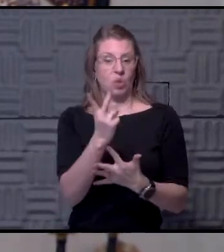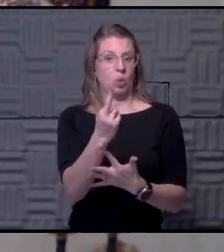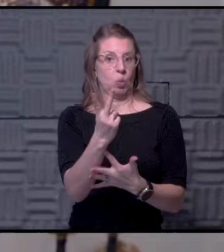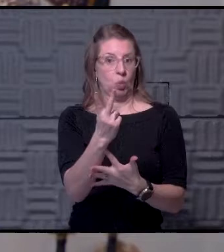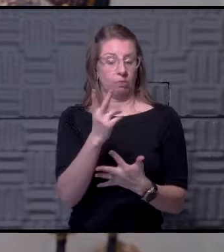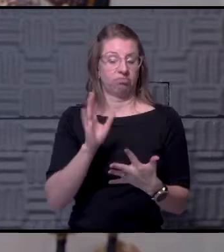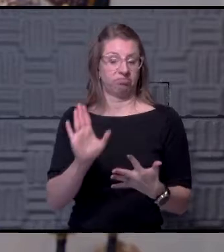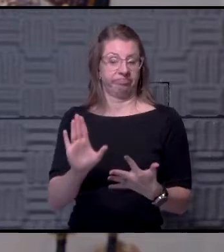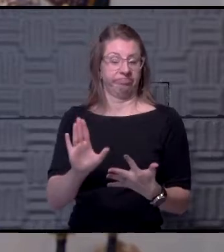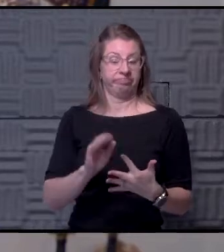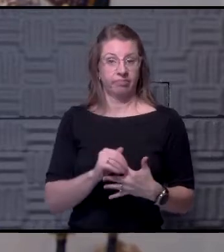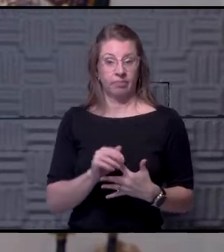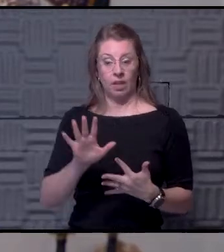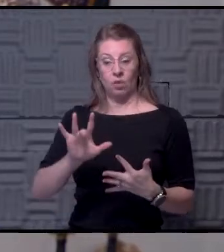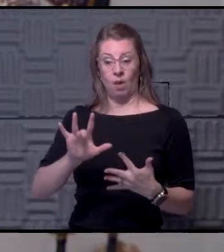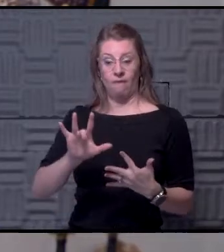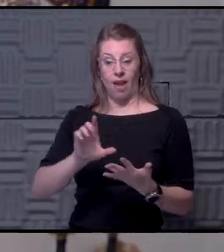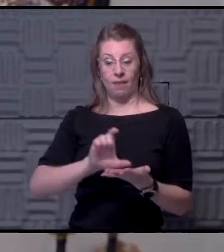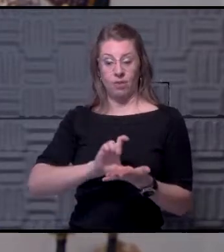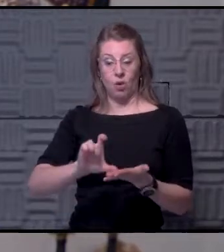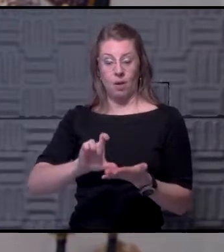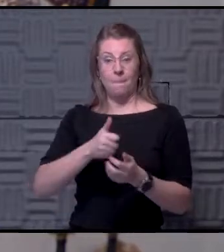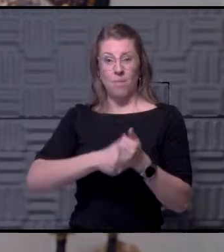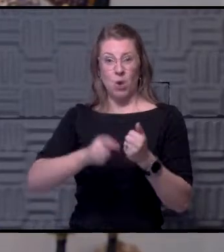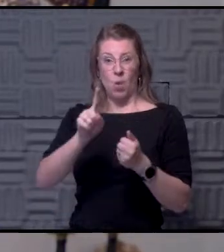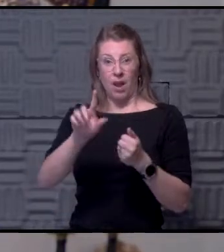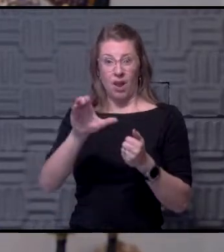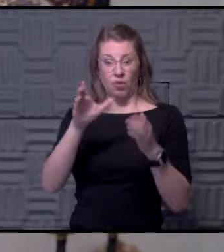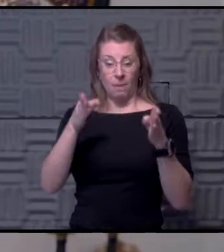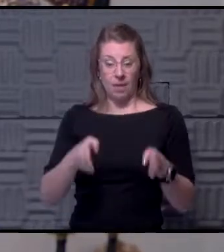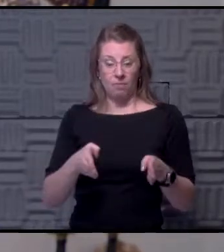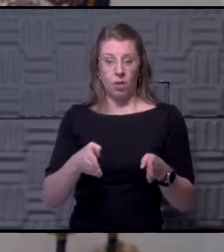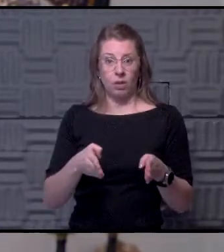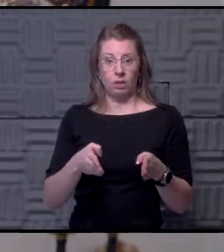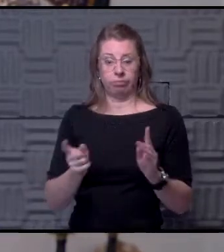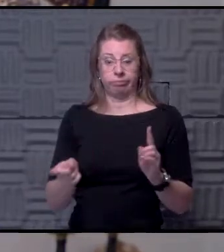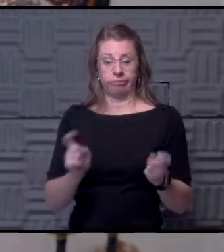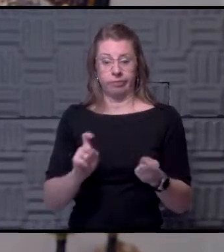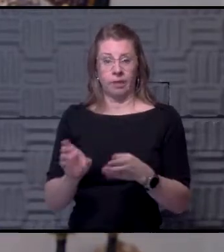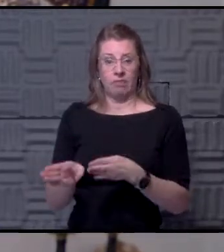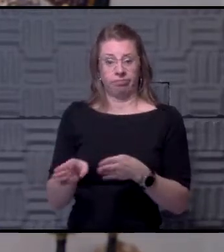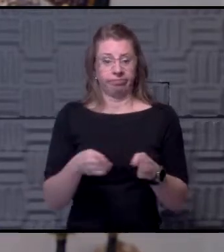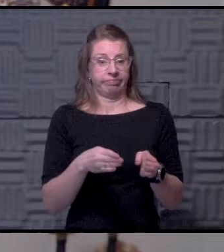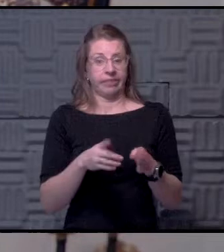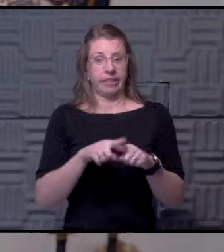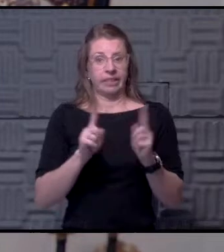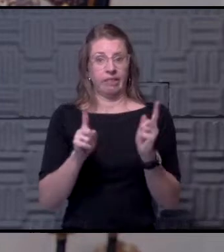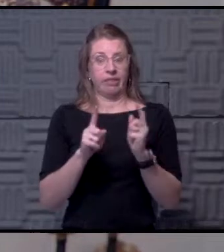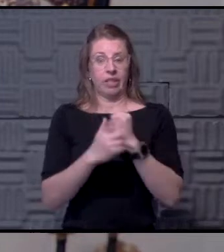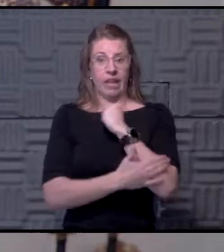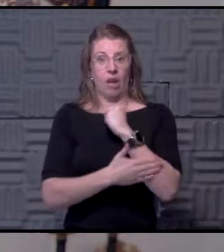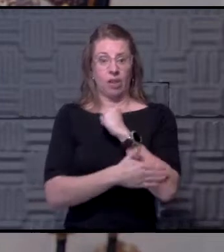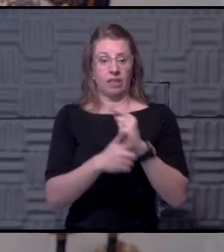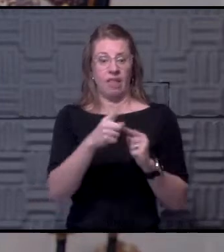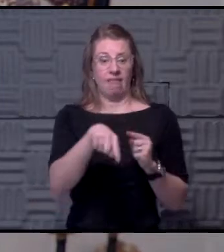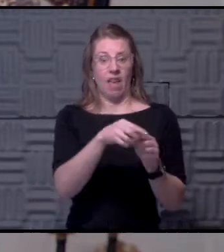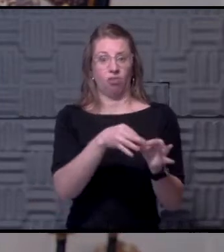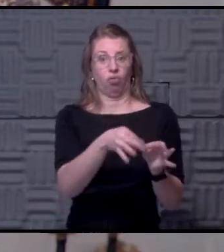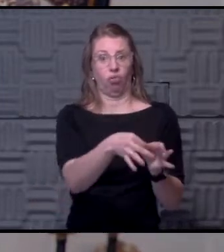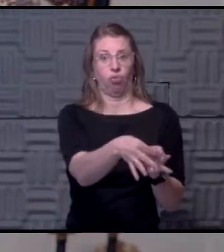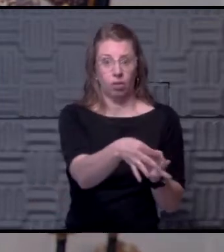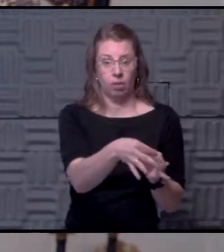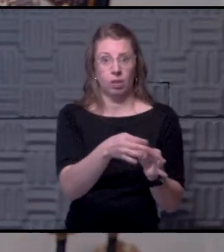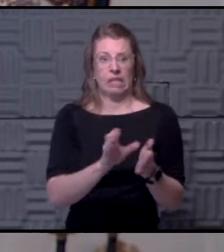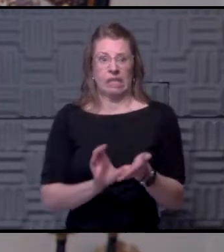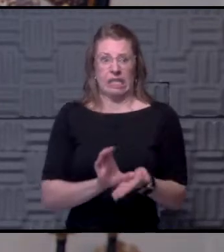They've gotten 25 doses per 100 people. So we're shifting that to other counties where there's lagging behind. So to look